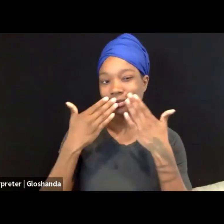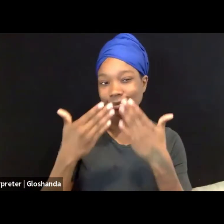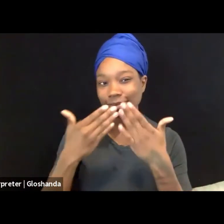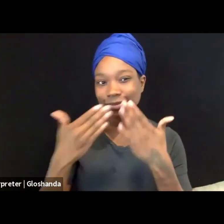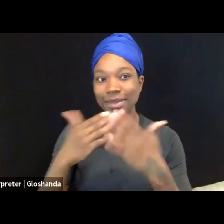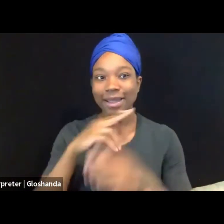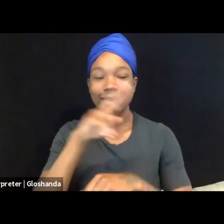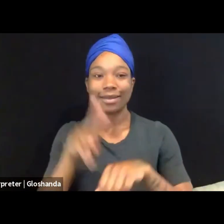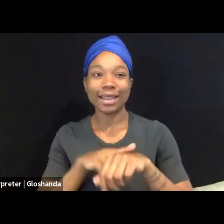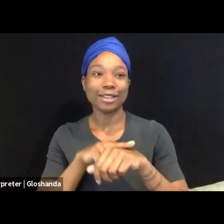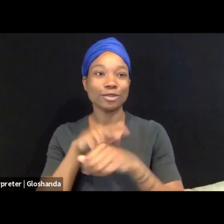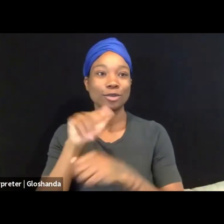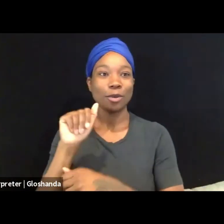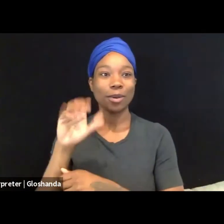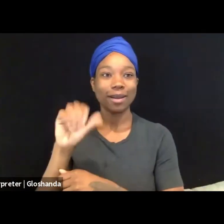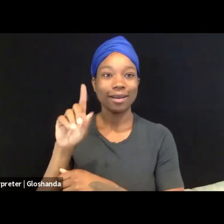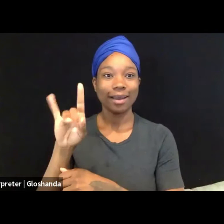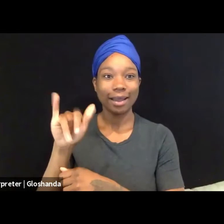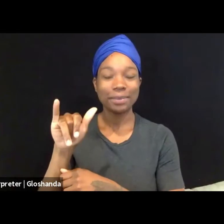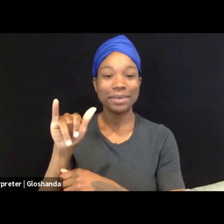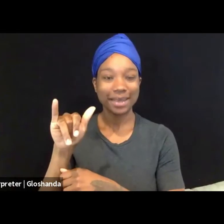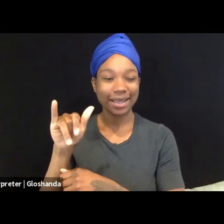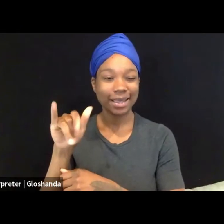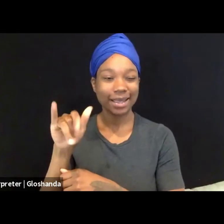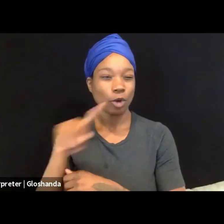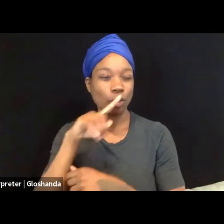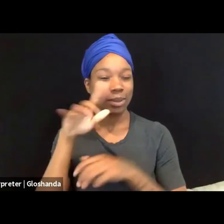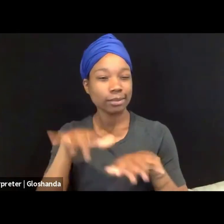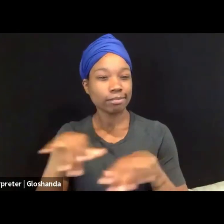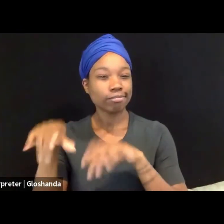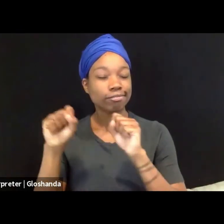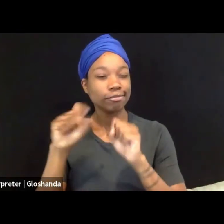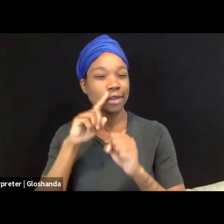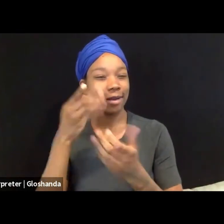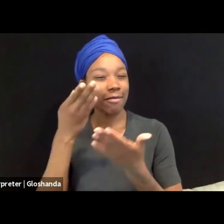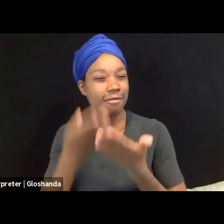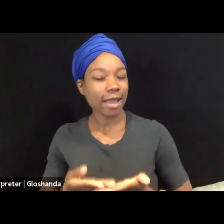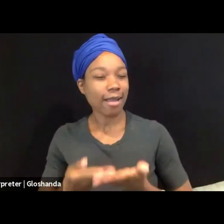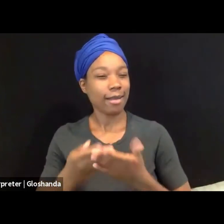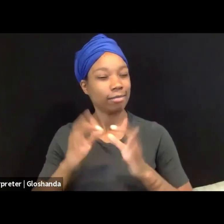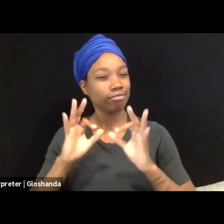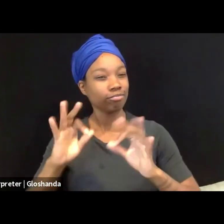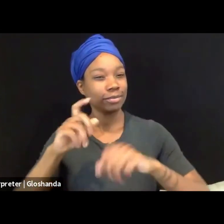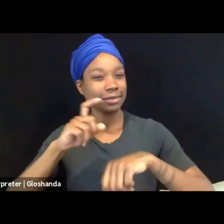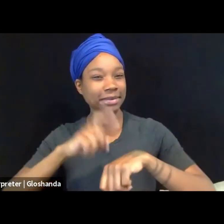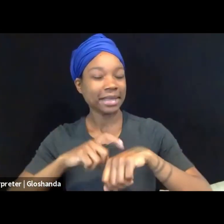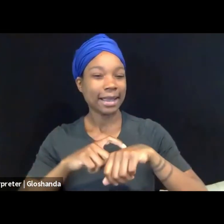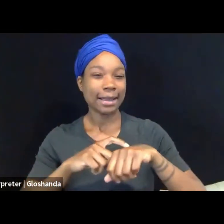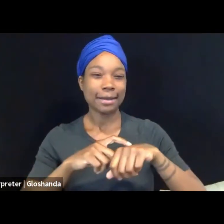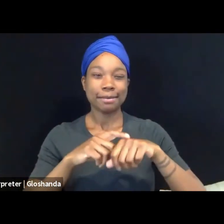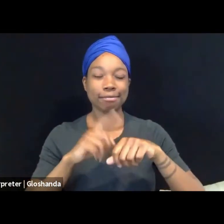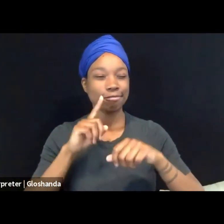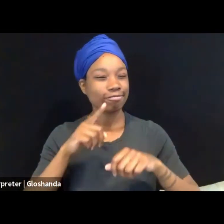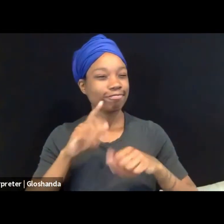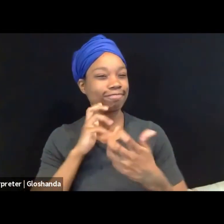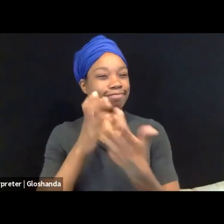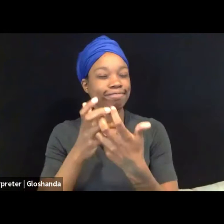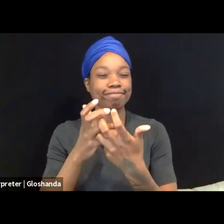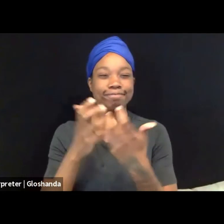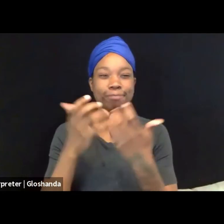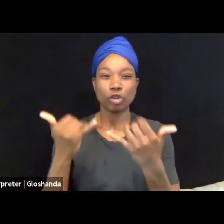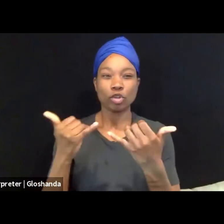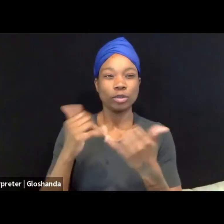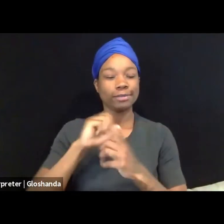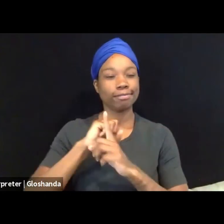National Academies for taking on this very valid and very timely and very important subject. For those that are going to